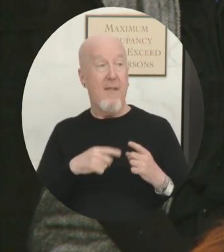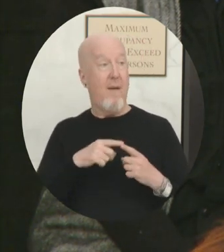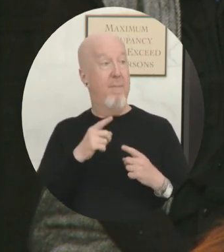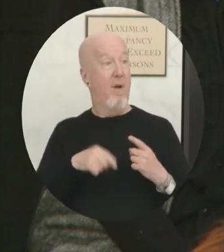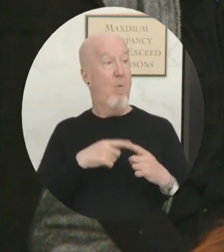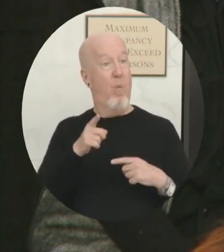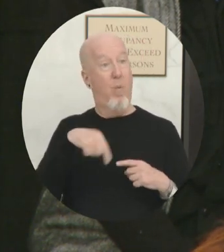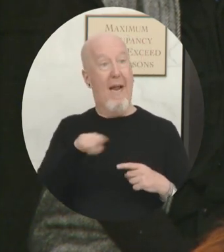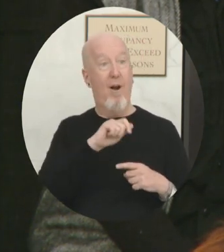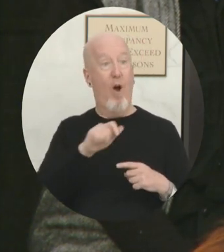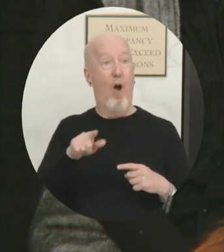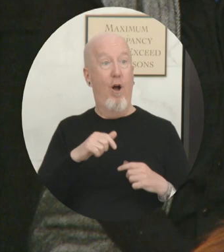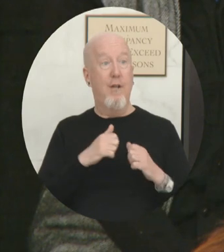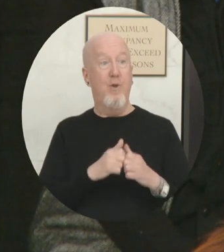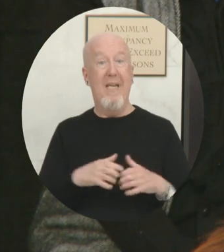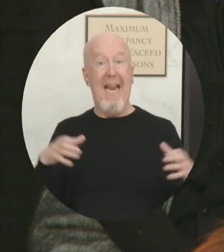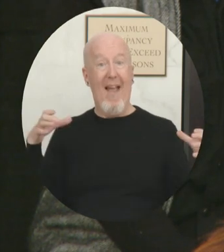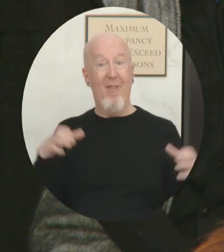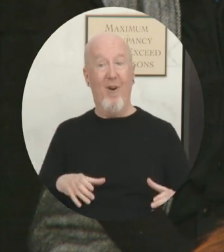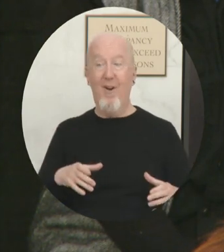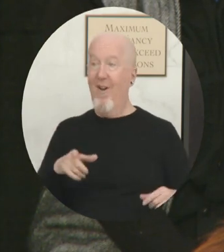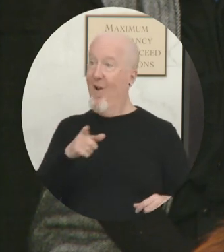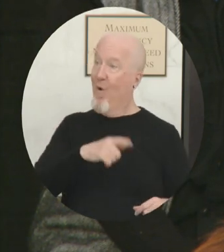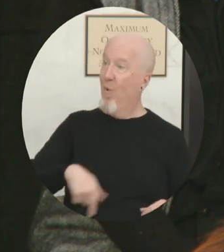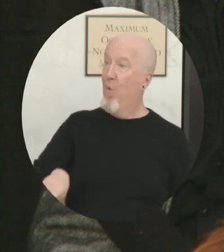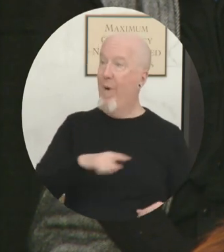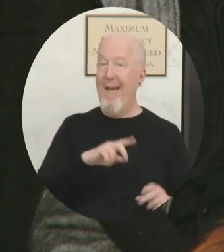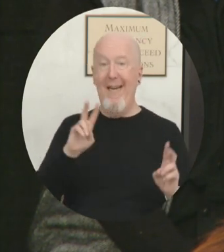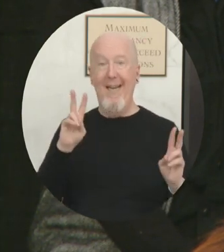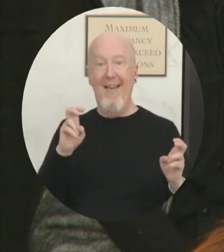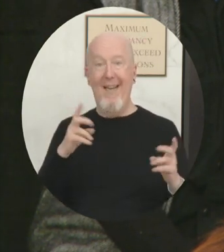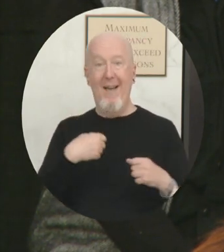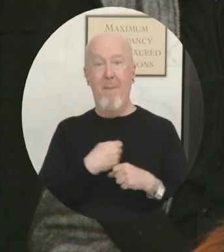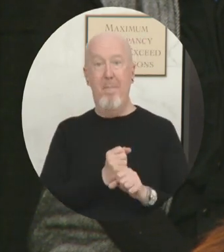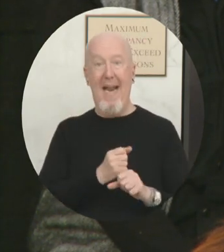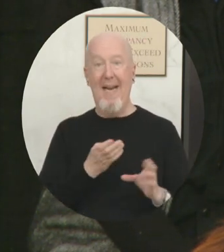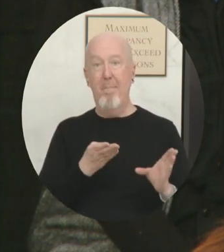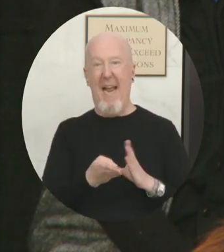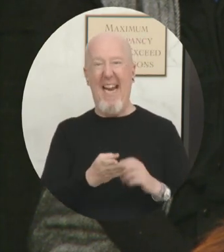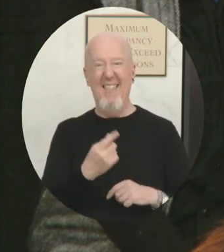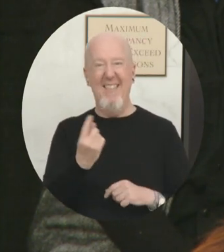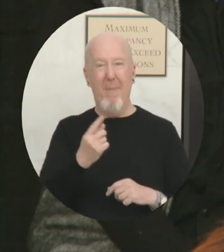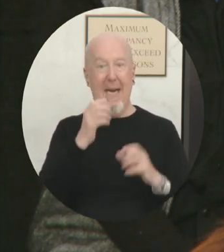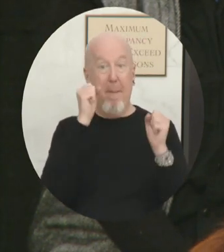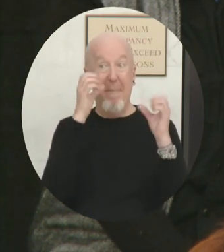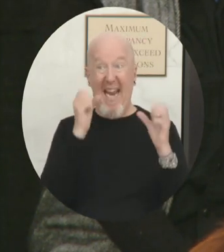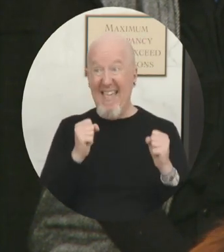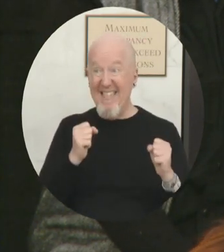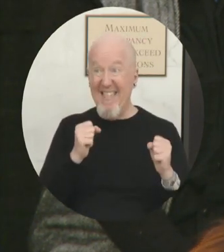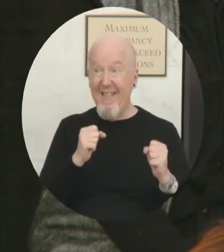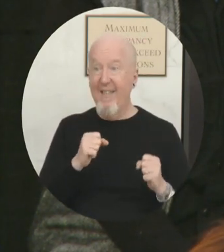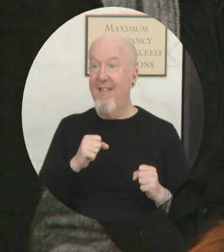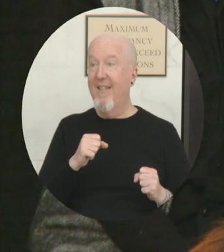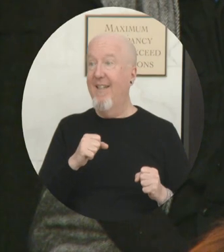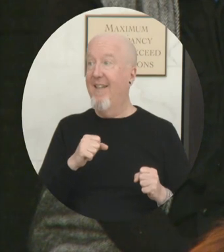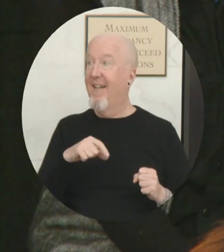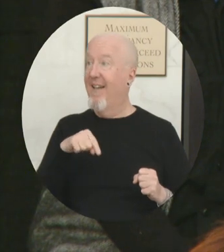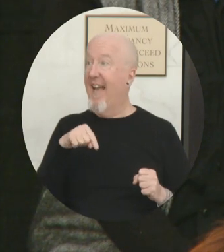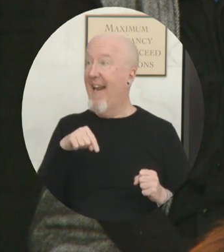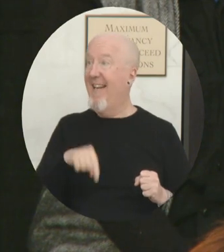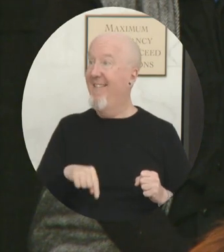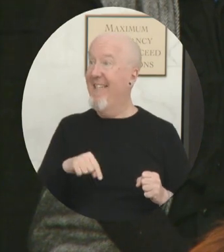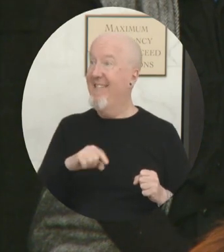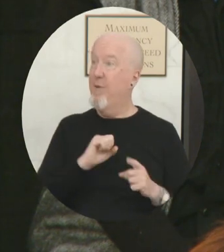together, we bake up something tremendous that in this case would smell and taste like